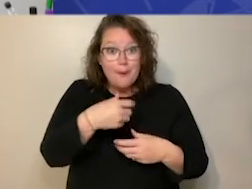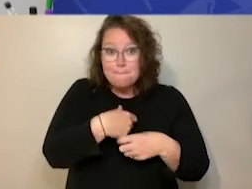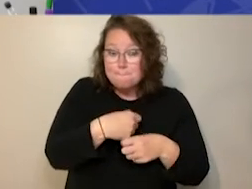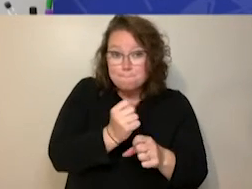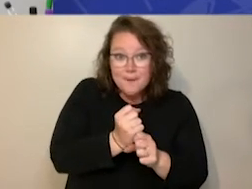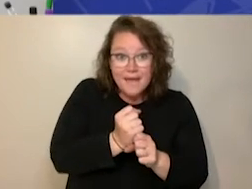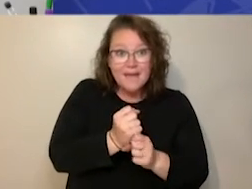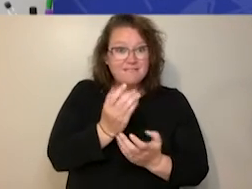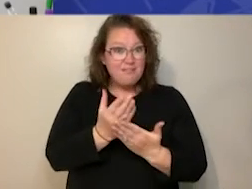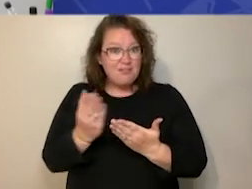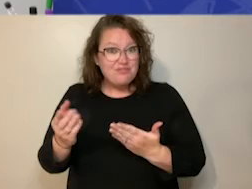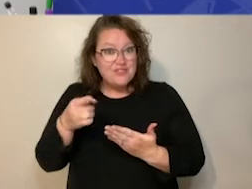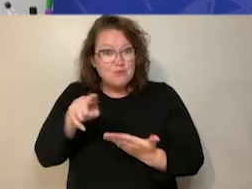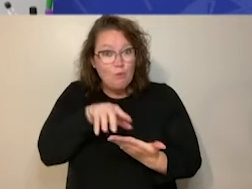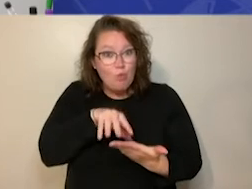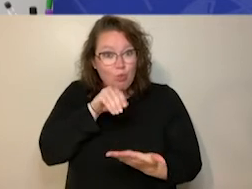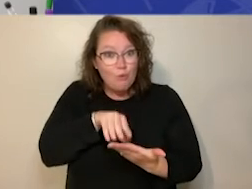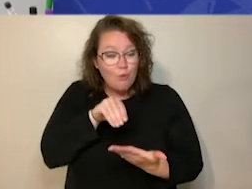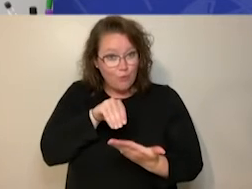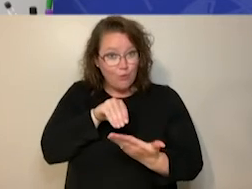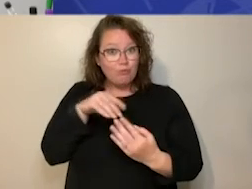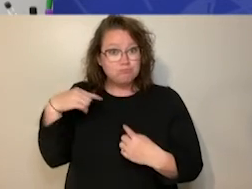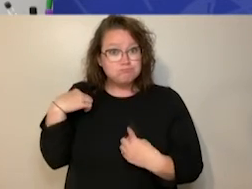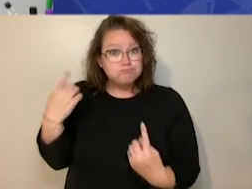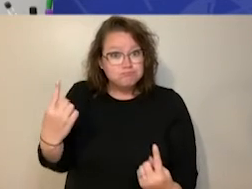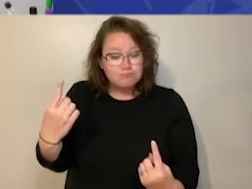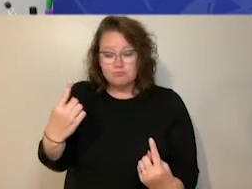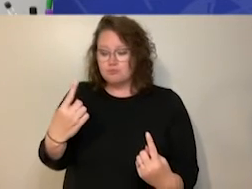created, things that you've learned from the lessons that we've